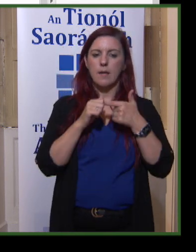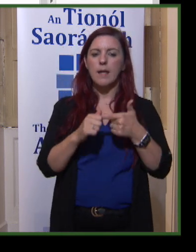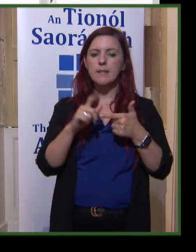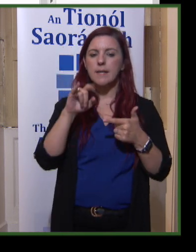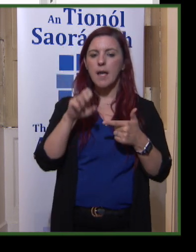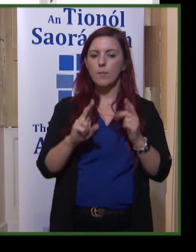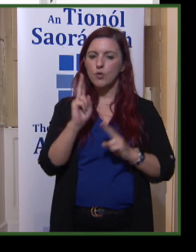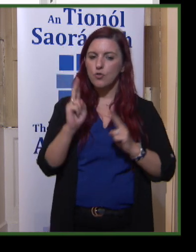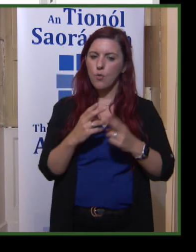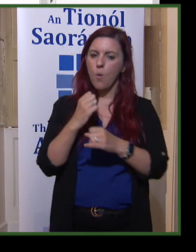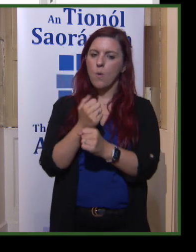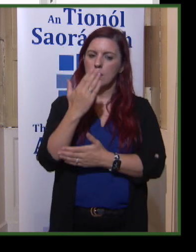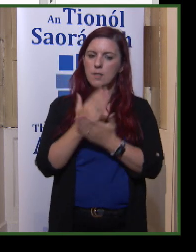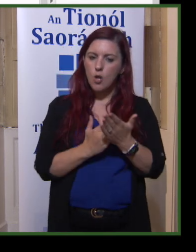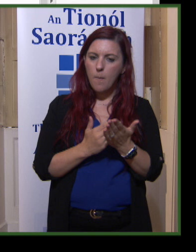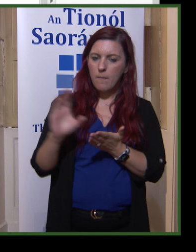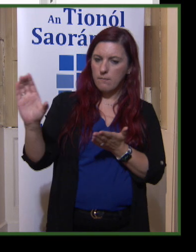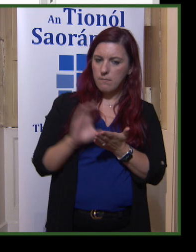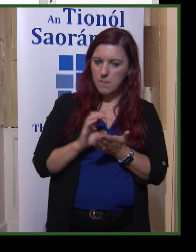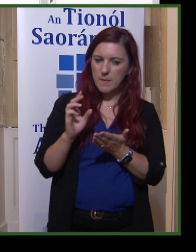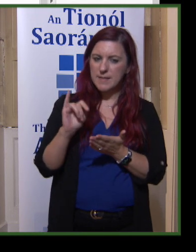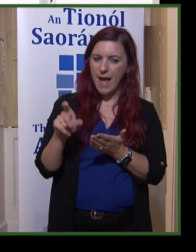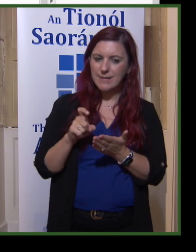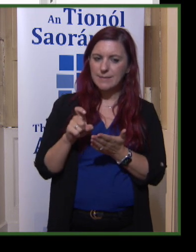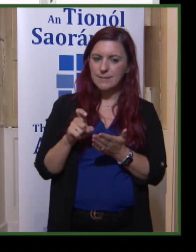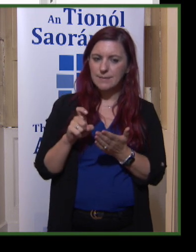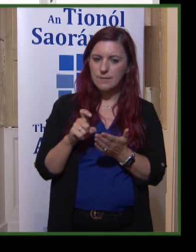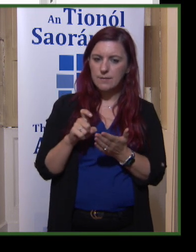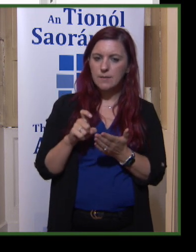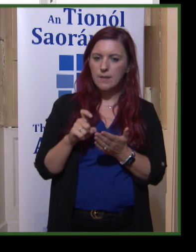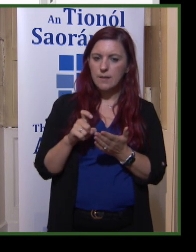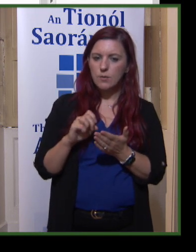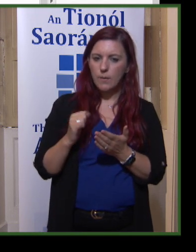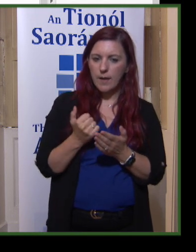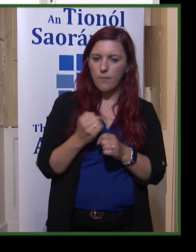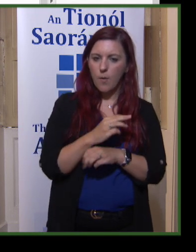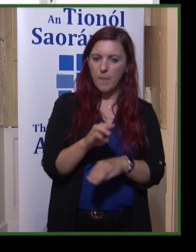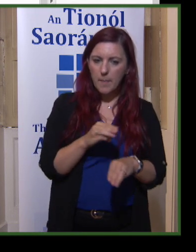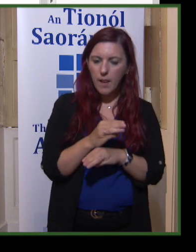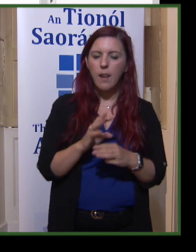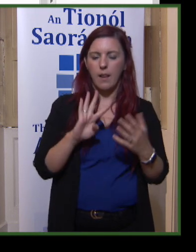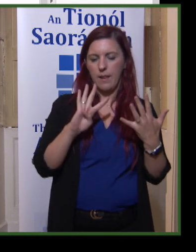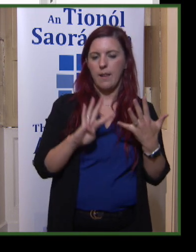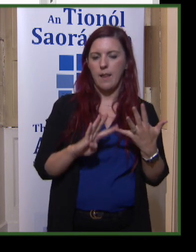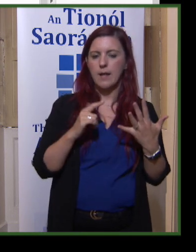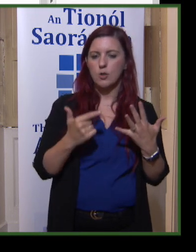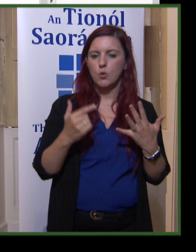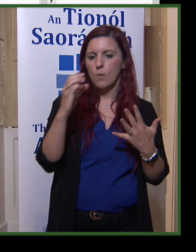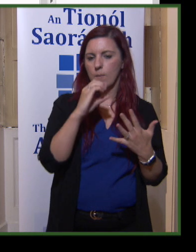mayor in conjunction with local democratic elected representatives should retain funds from a portion of any taxes raised in